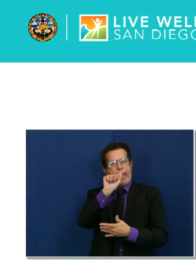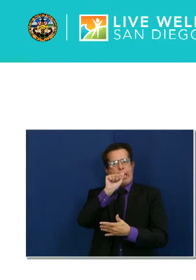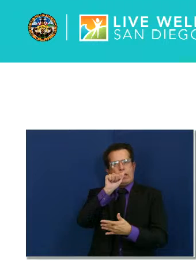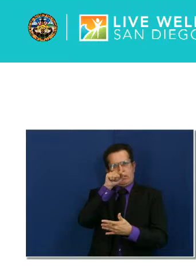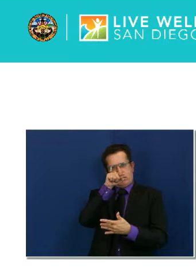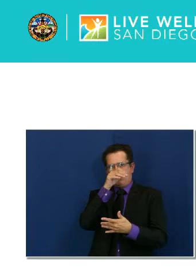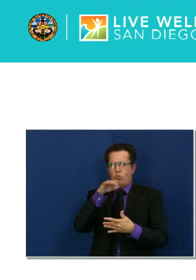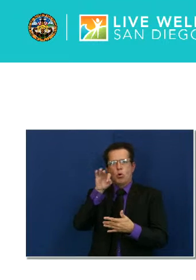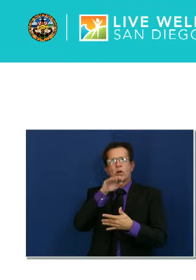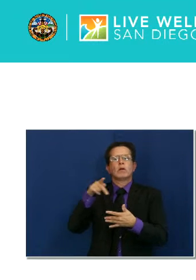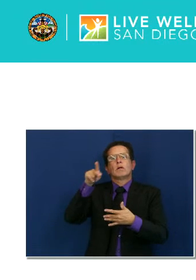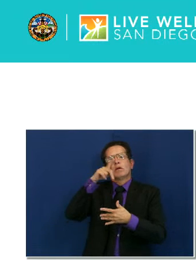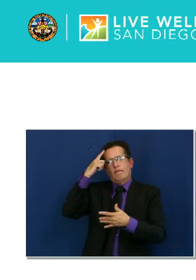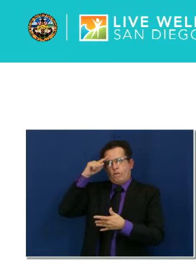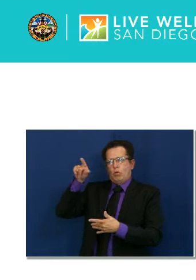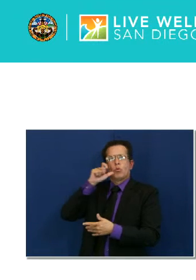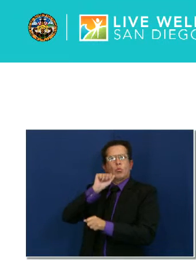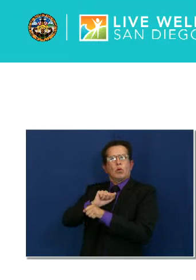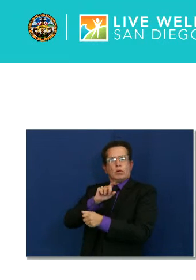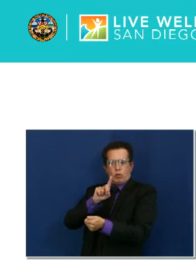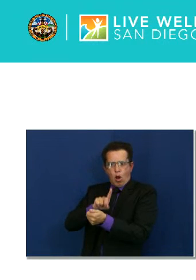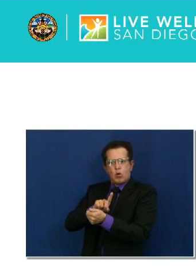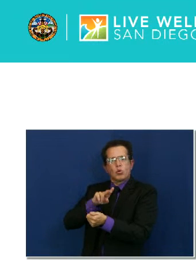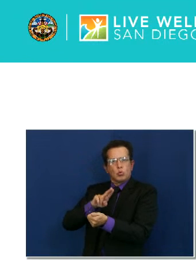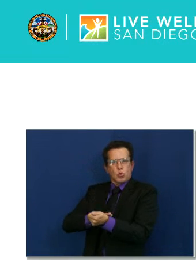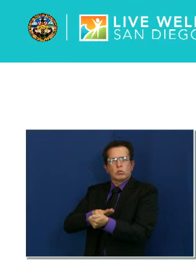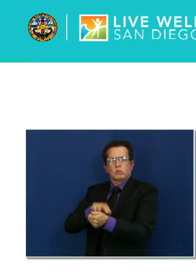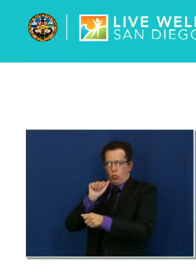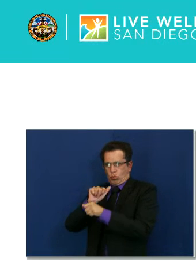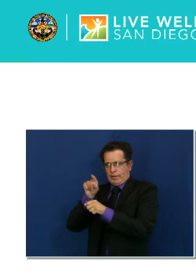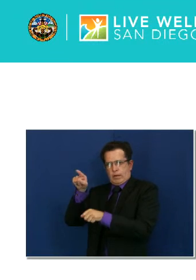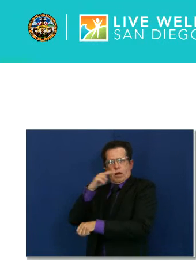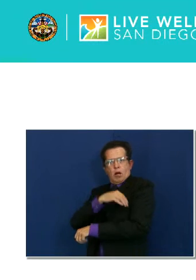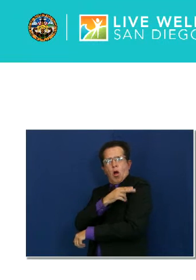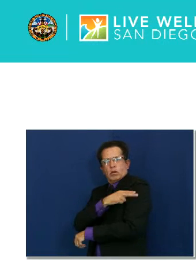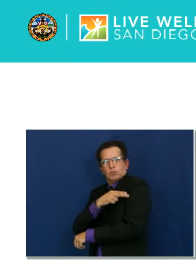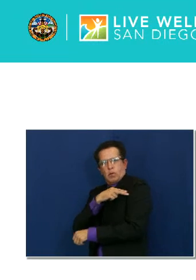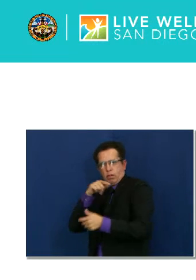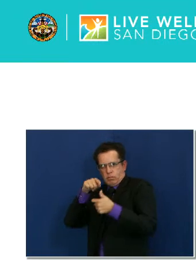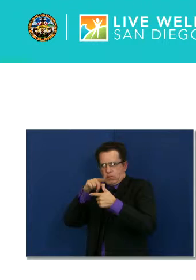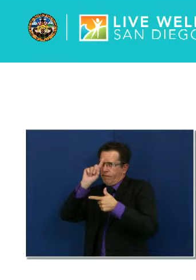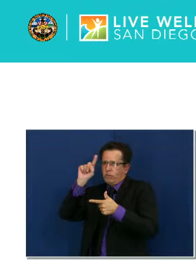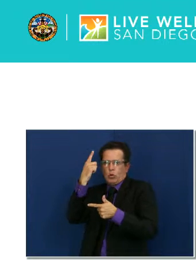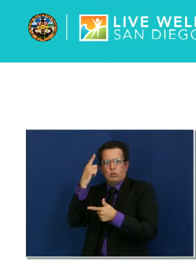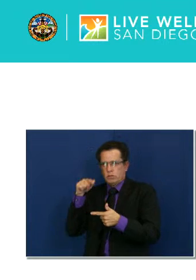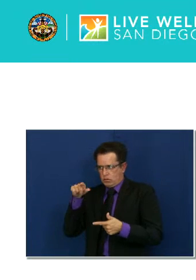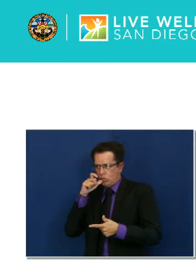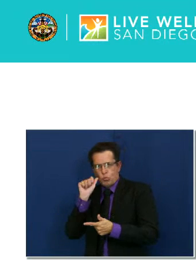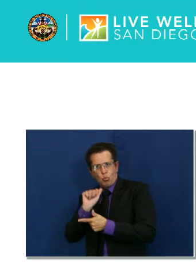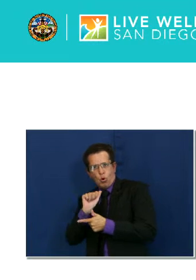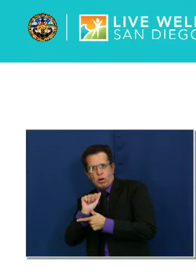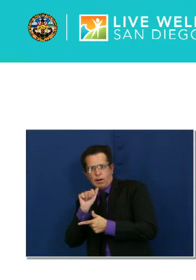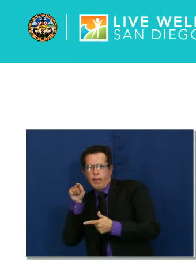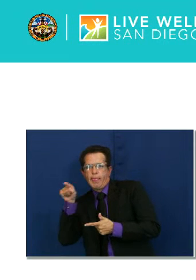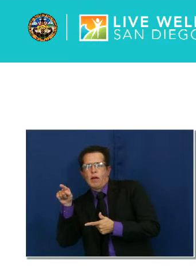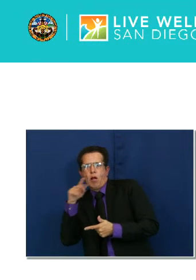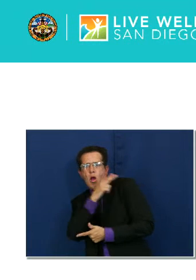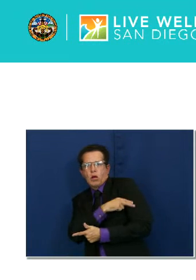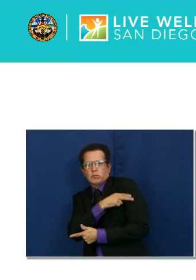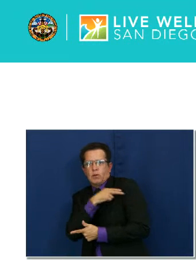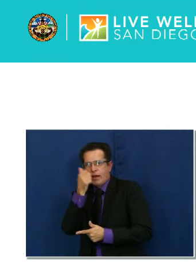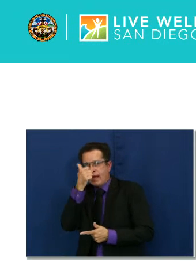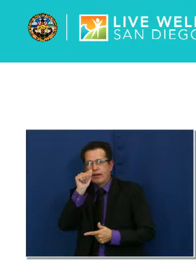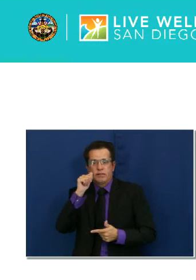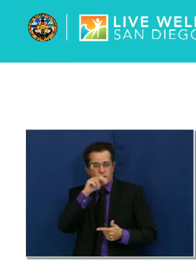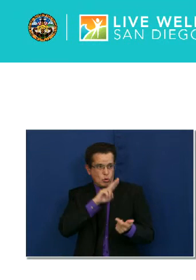on healthcare personnel as well as staff and residents from congregate